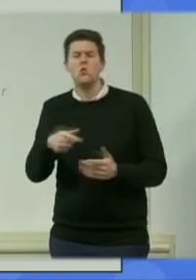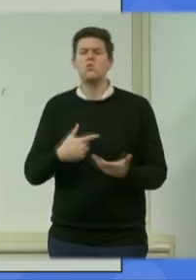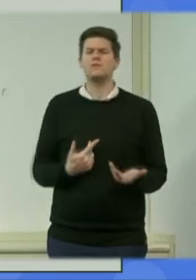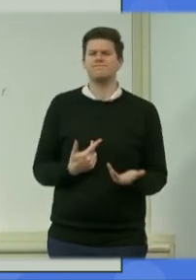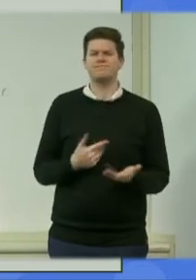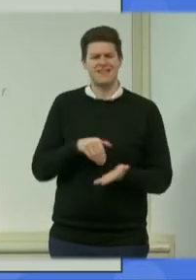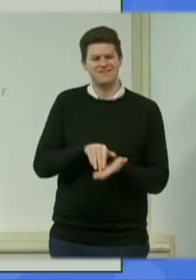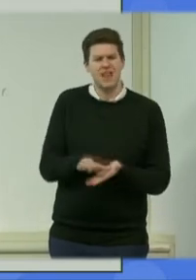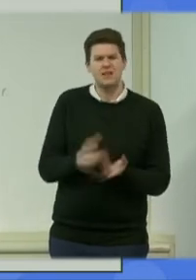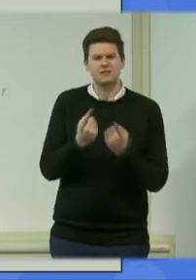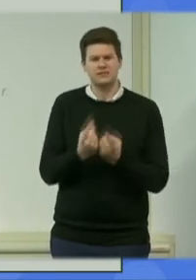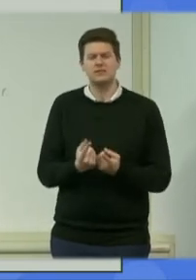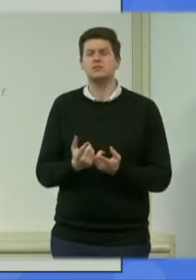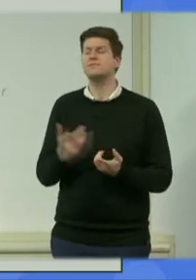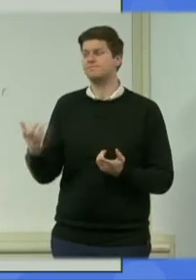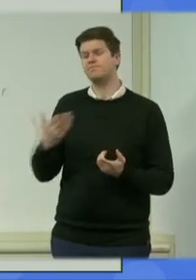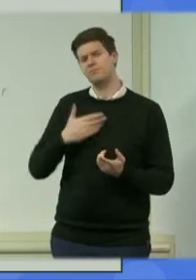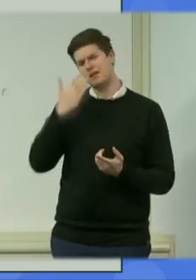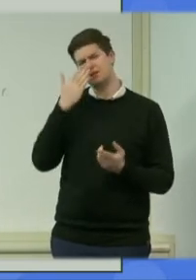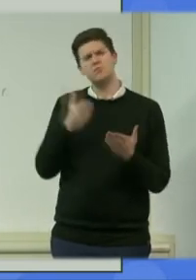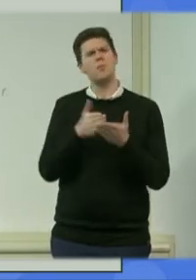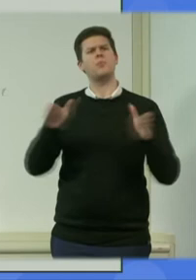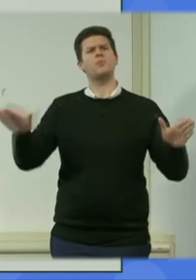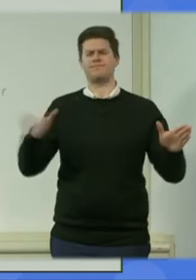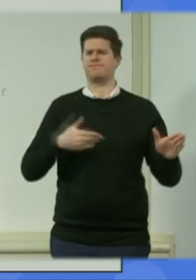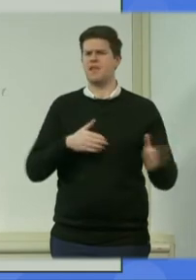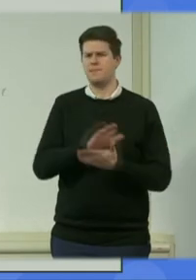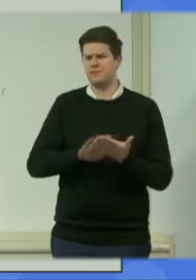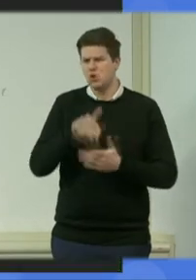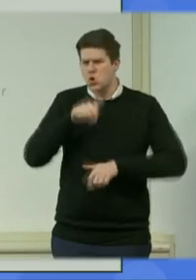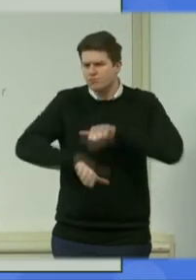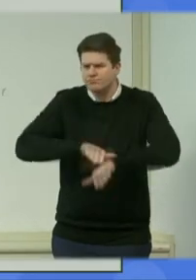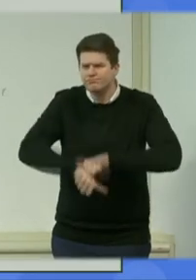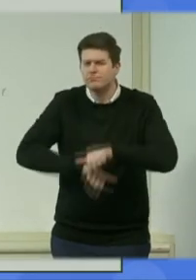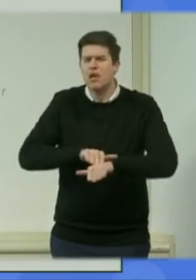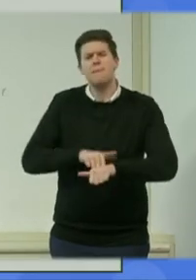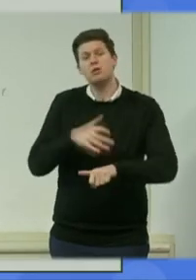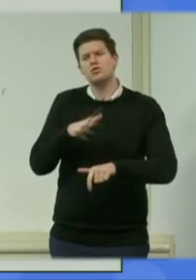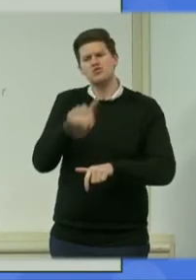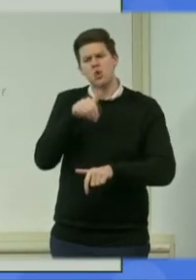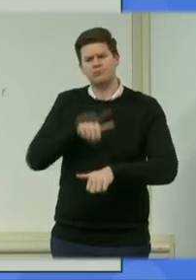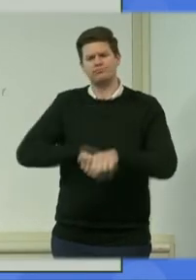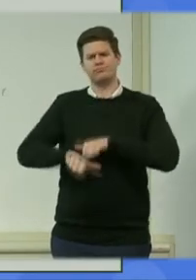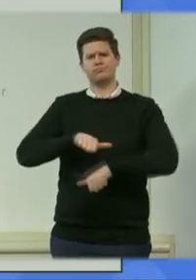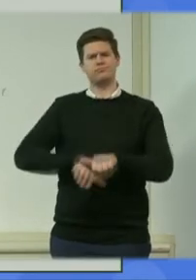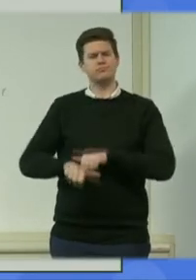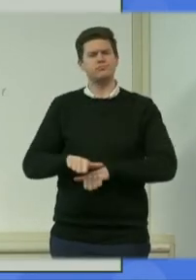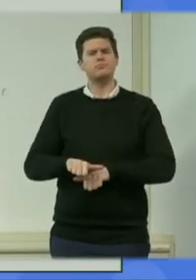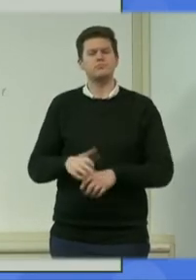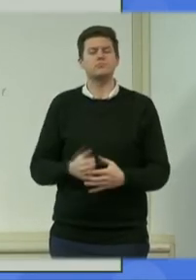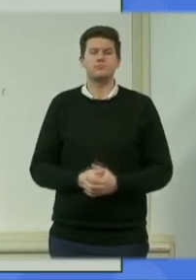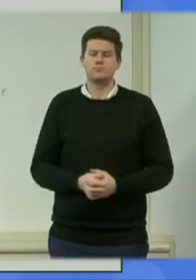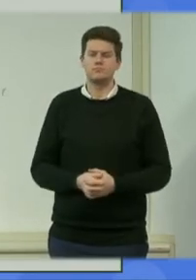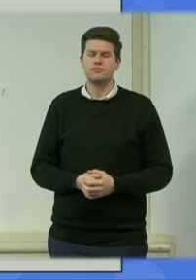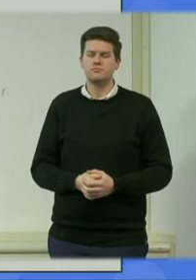of constant across the distribution. So it's not progressive, but it's not regressive. Now, of course, some of this money goes to pay for